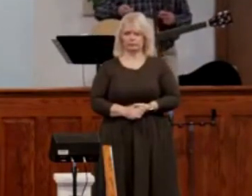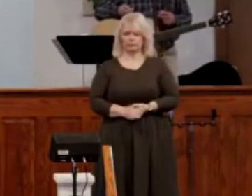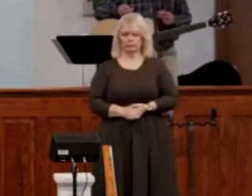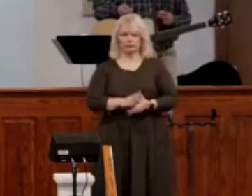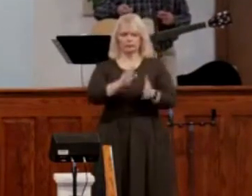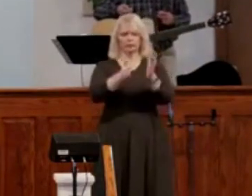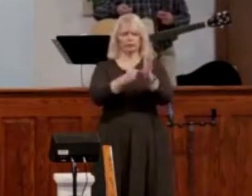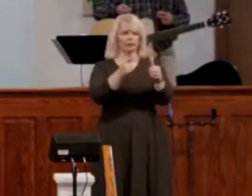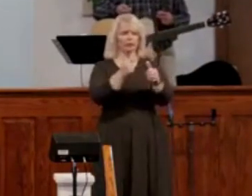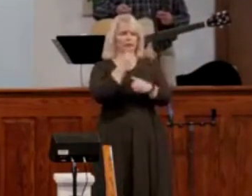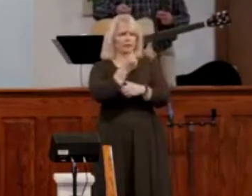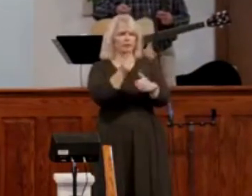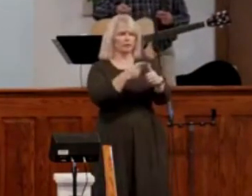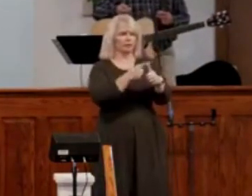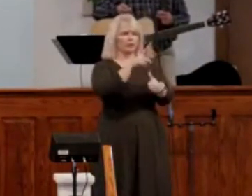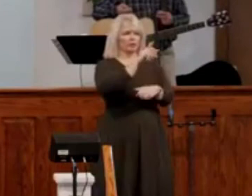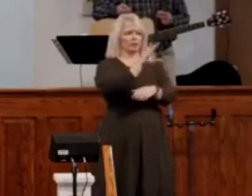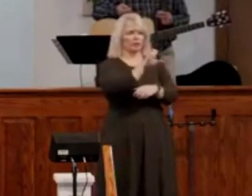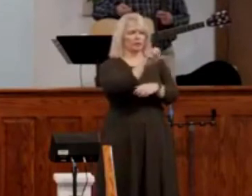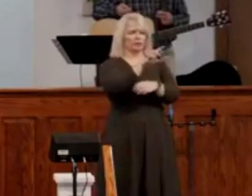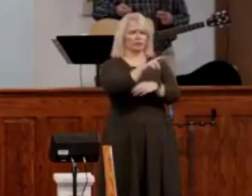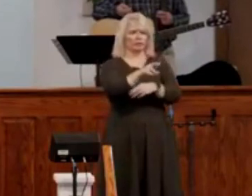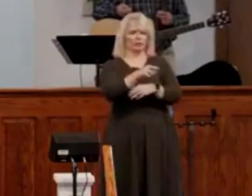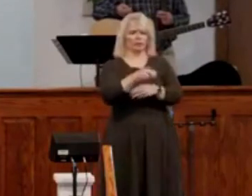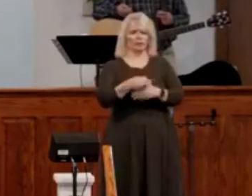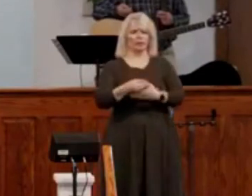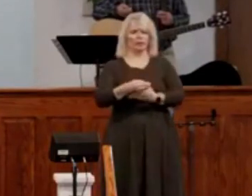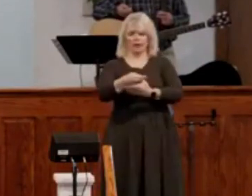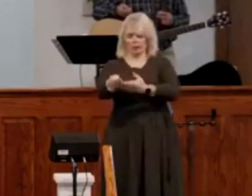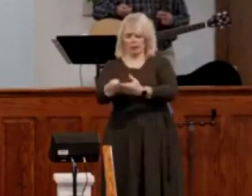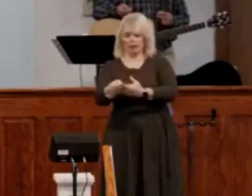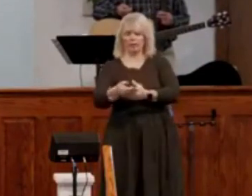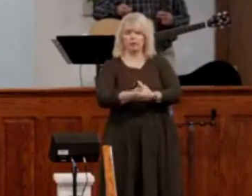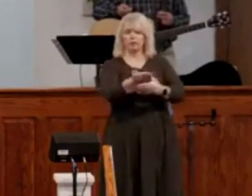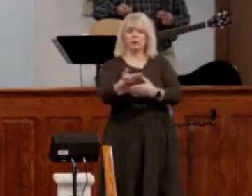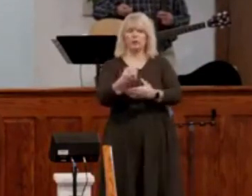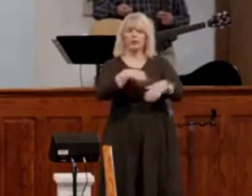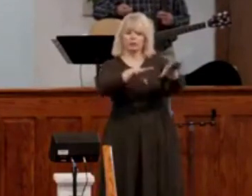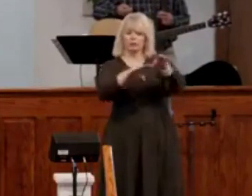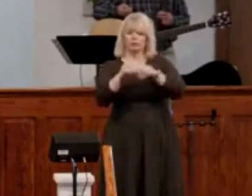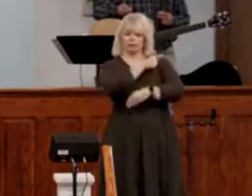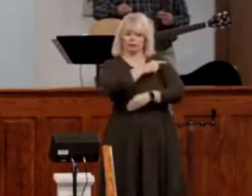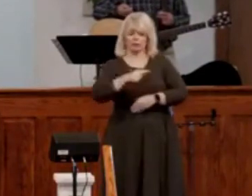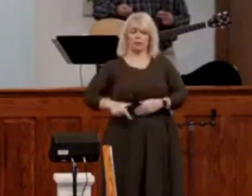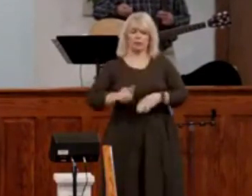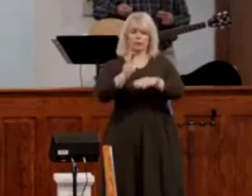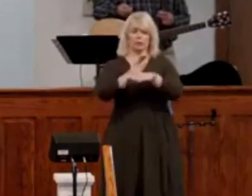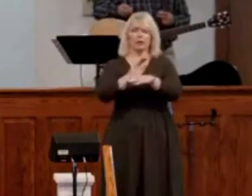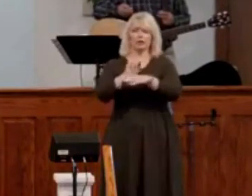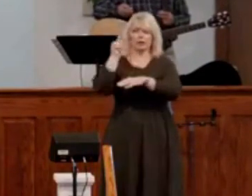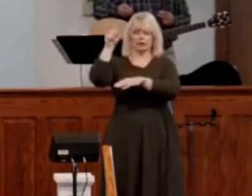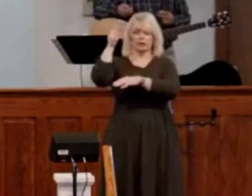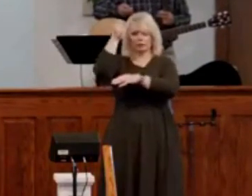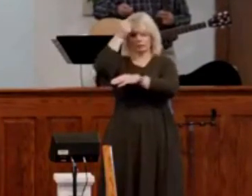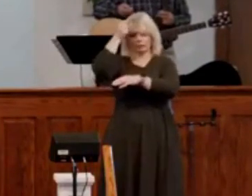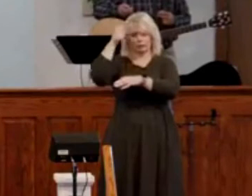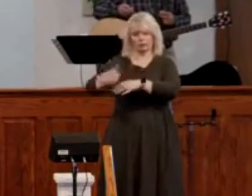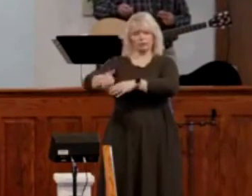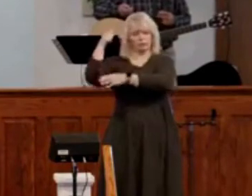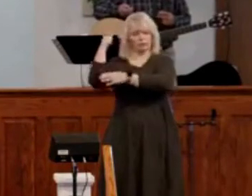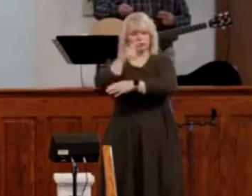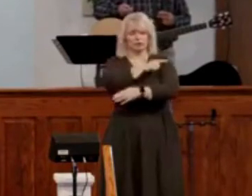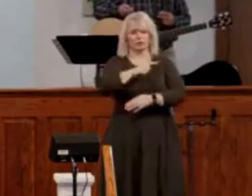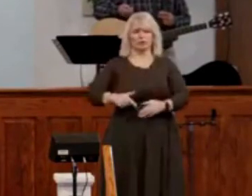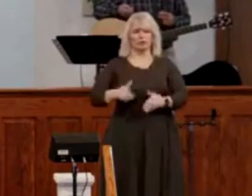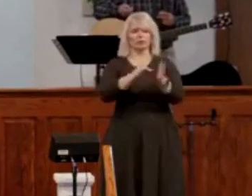Paul says in 1 Corinthians 11, "For I pass on to you what I received from the Lord himself. On the night when he was betrayed, the Lord Jesus took some bread.